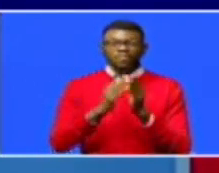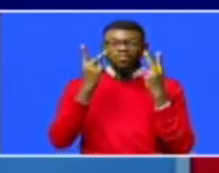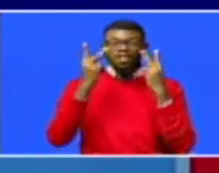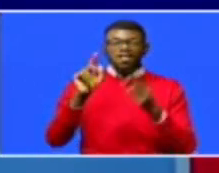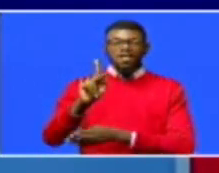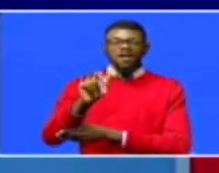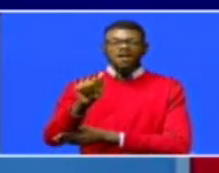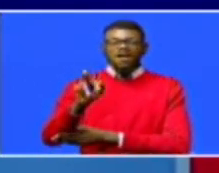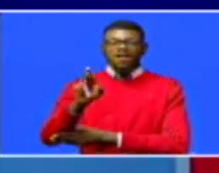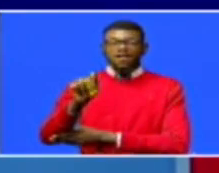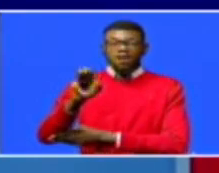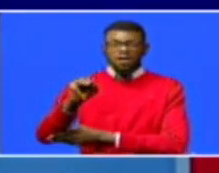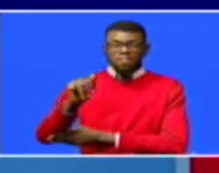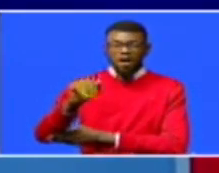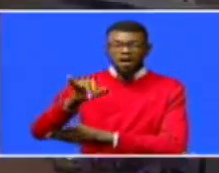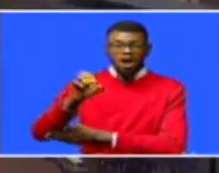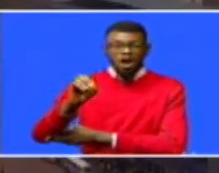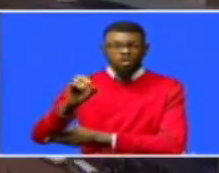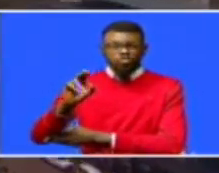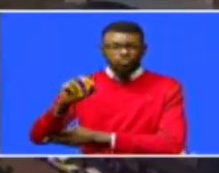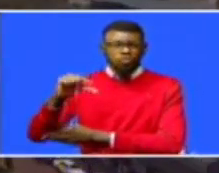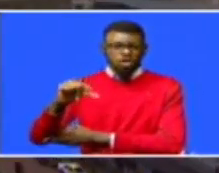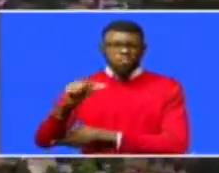Karamajong Servants.